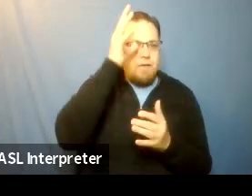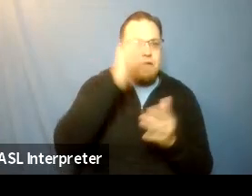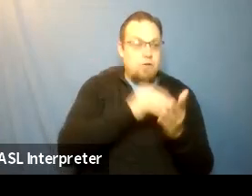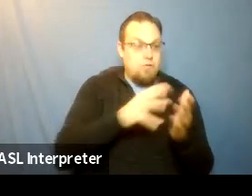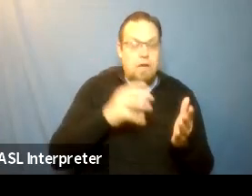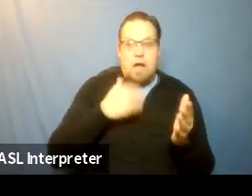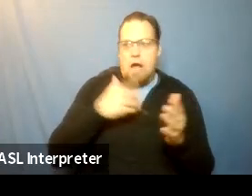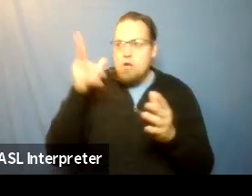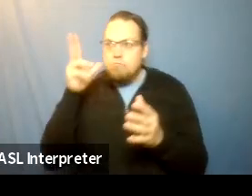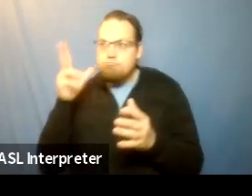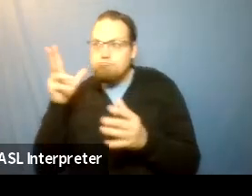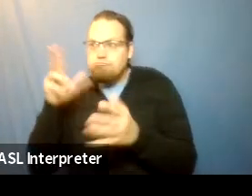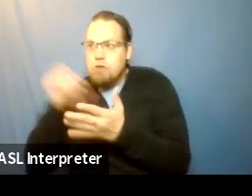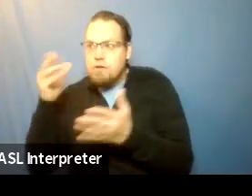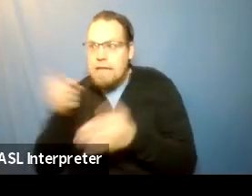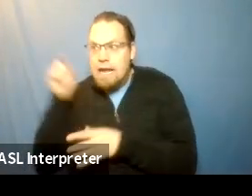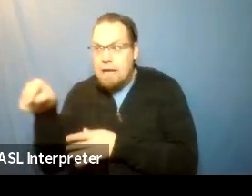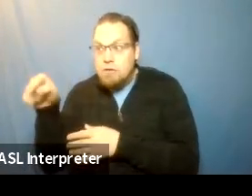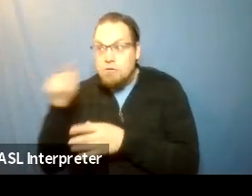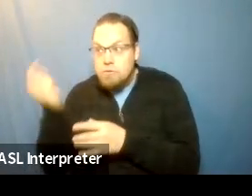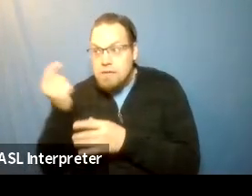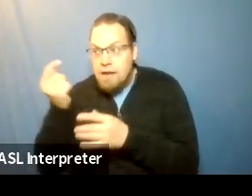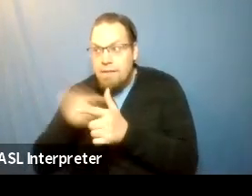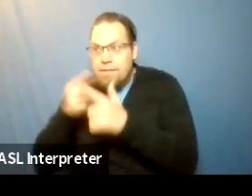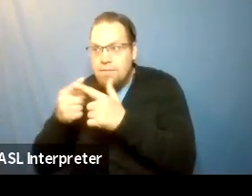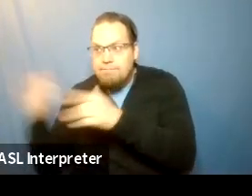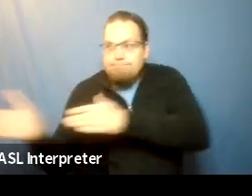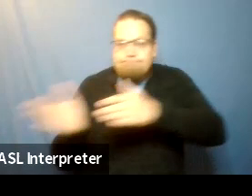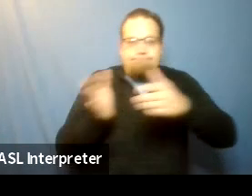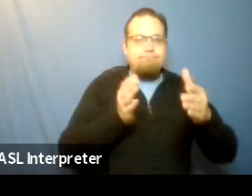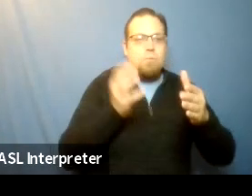learned on Tuesday, there will be a follow-up for that the following day.